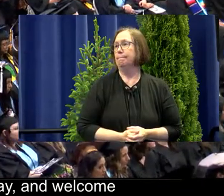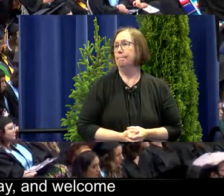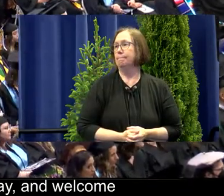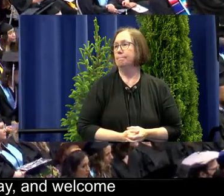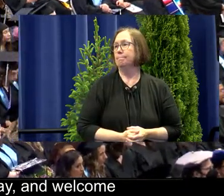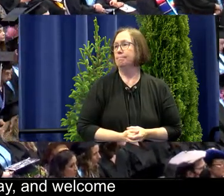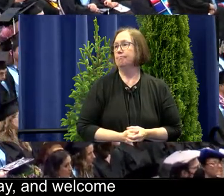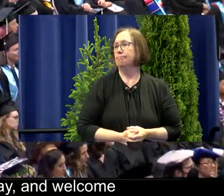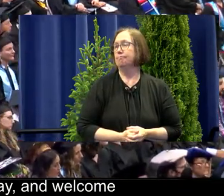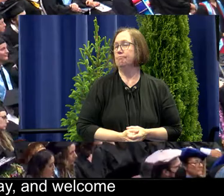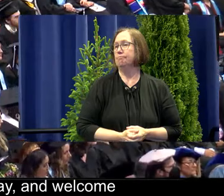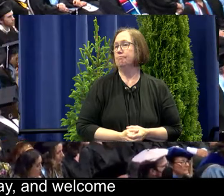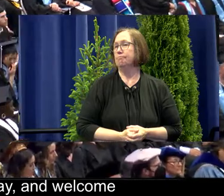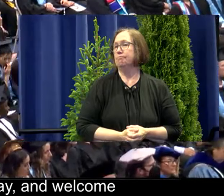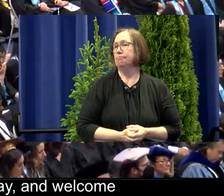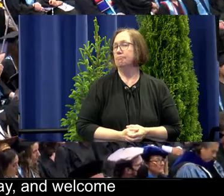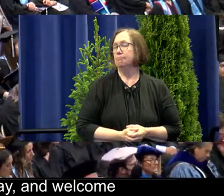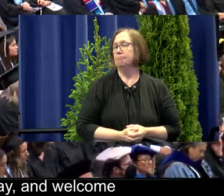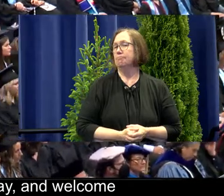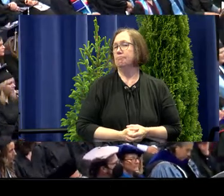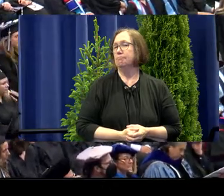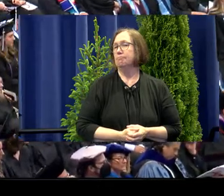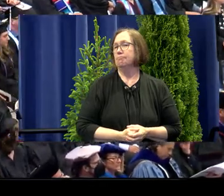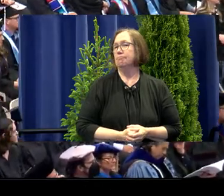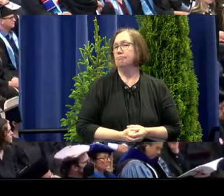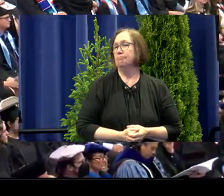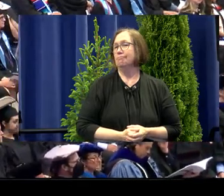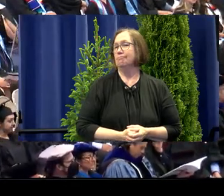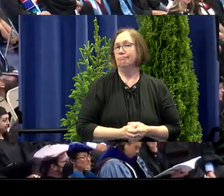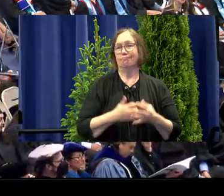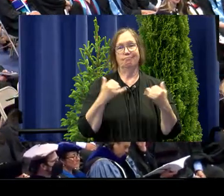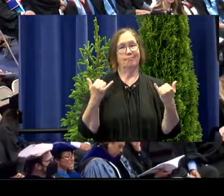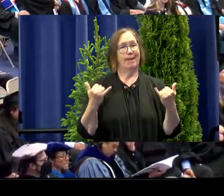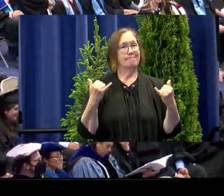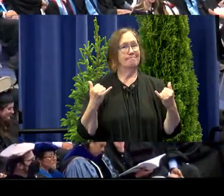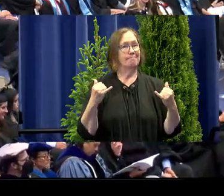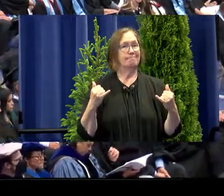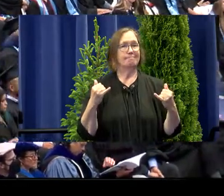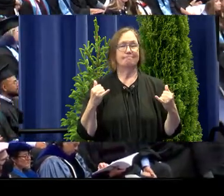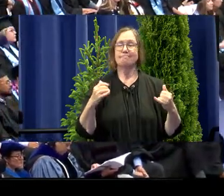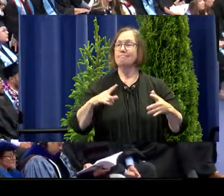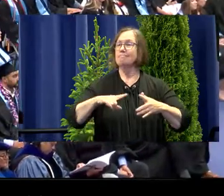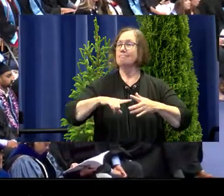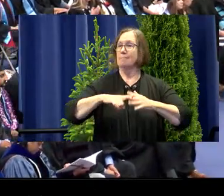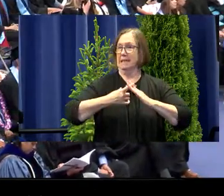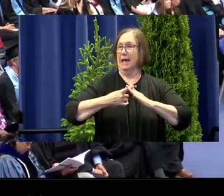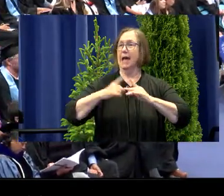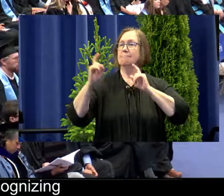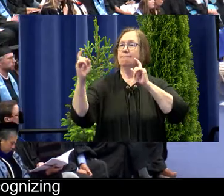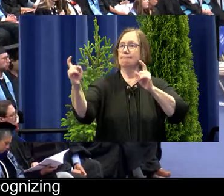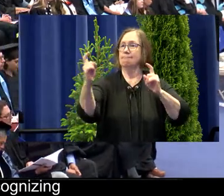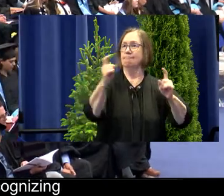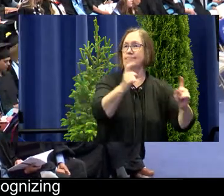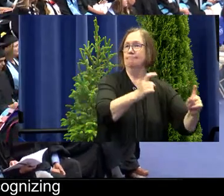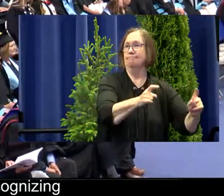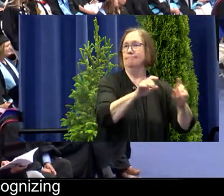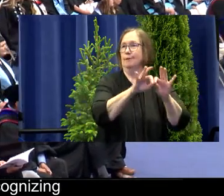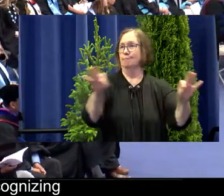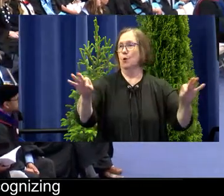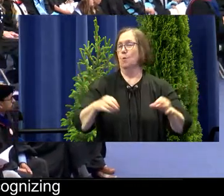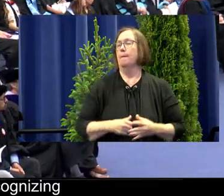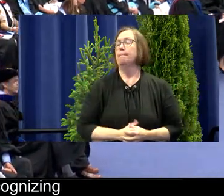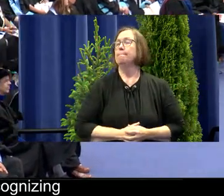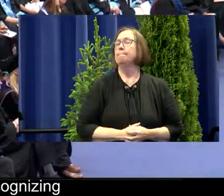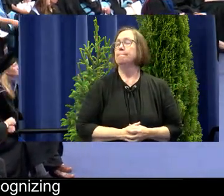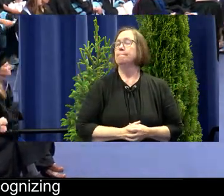At this time, we will commence the formal process of recognizing our graduates and distributing diplomas. Before